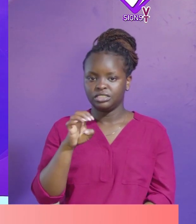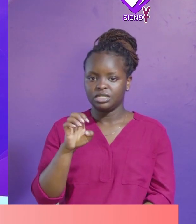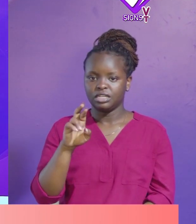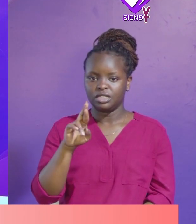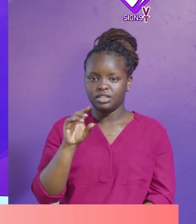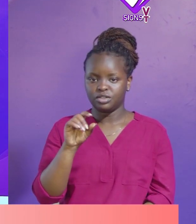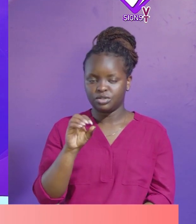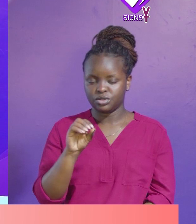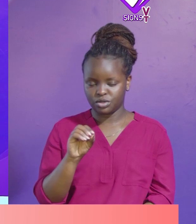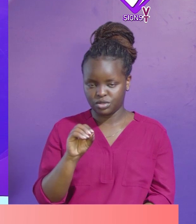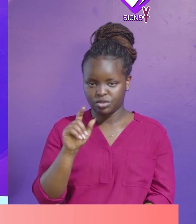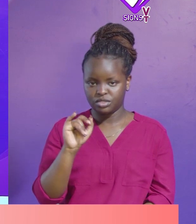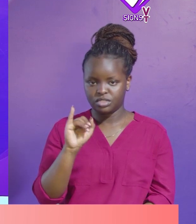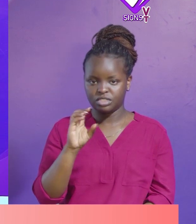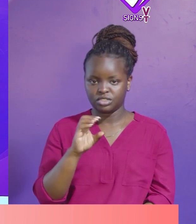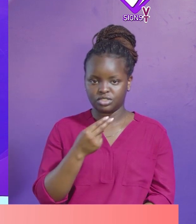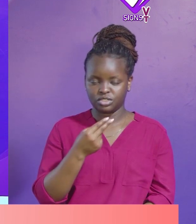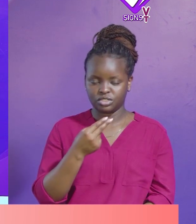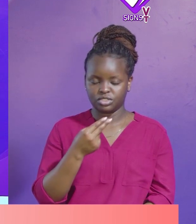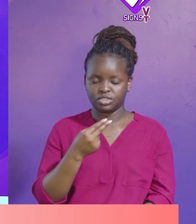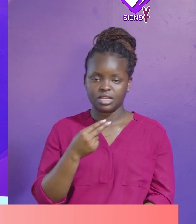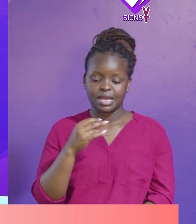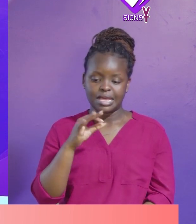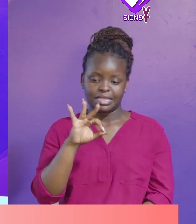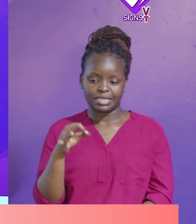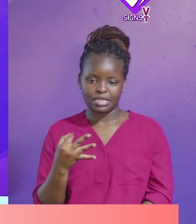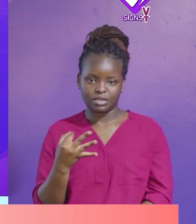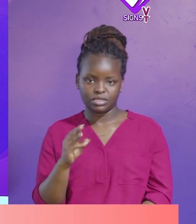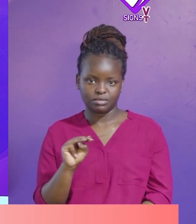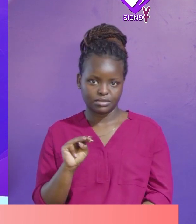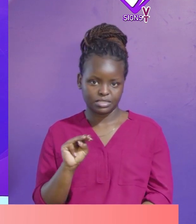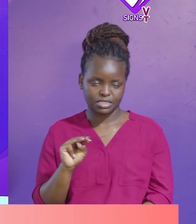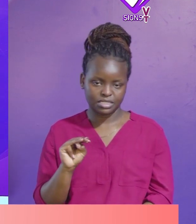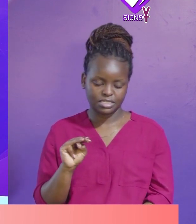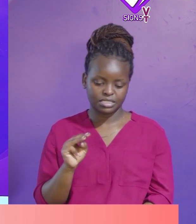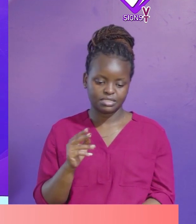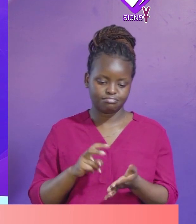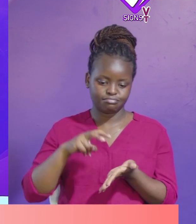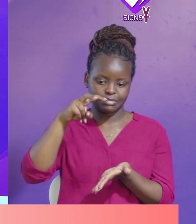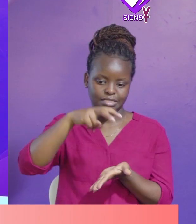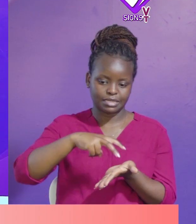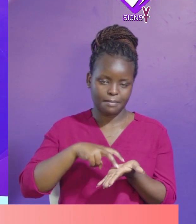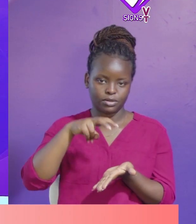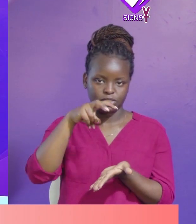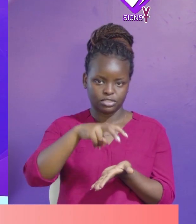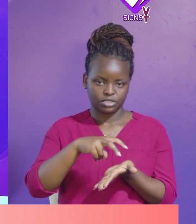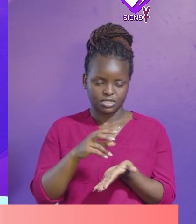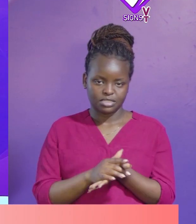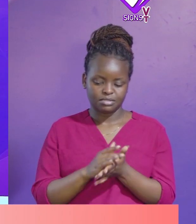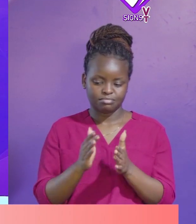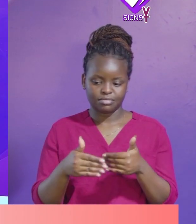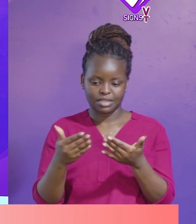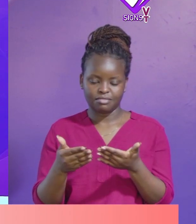women's 3,000 meters. That is steeplechase. This means you have a steeple, you give to your